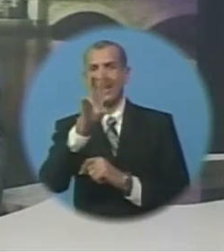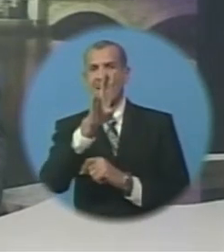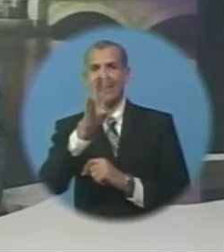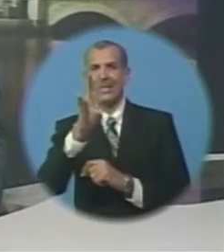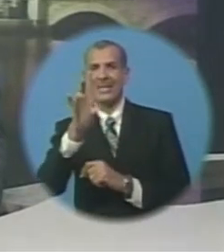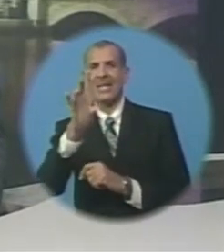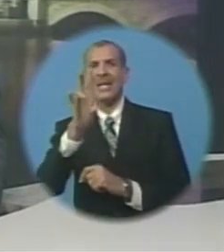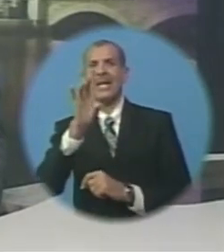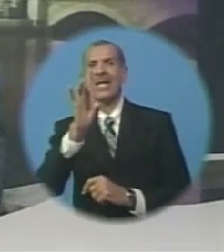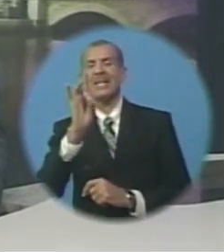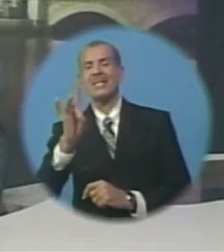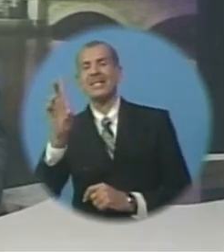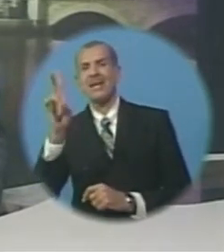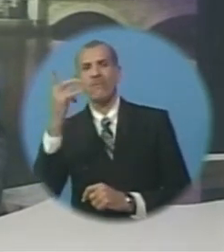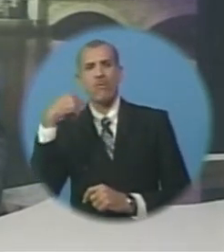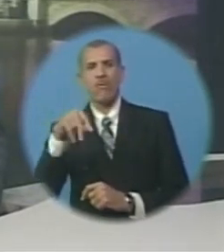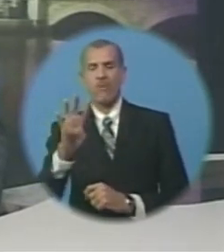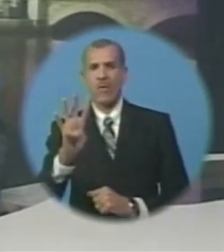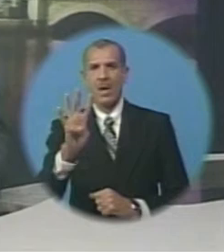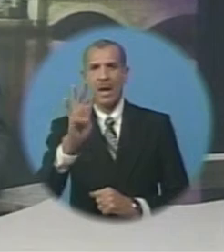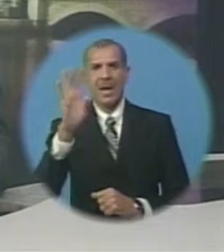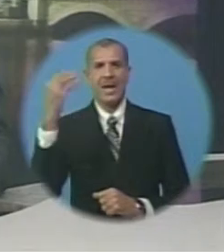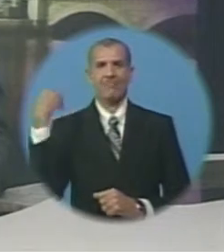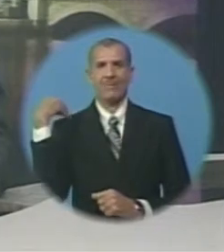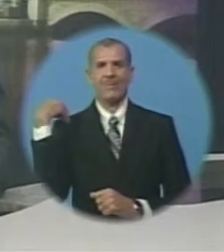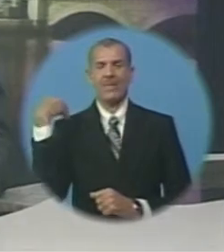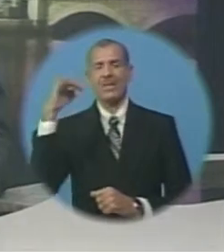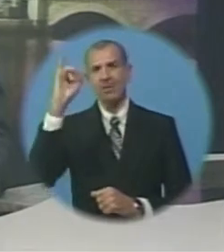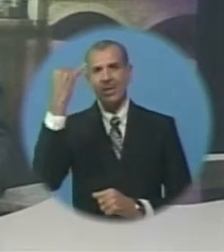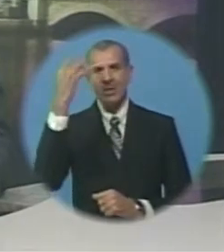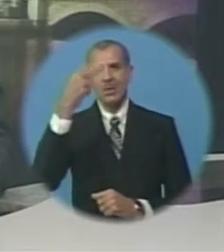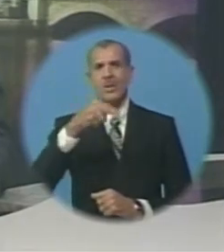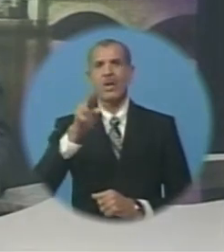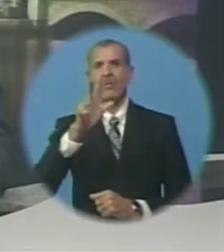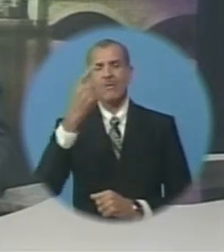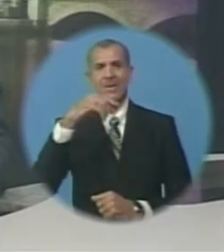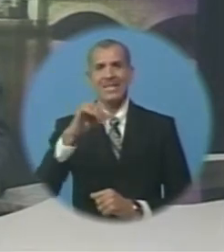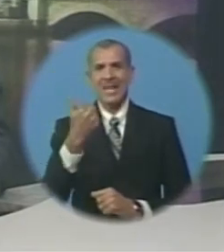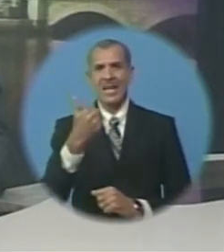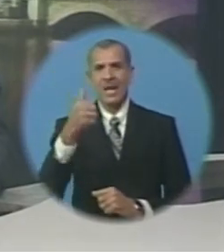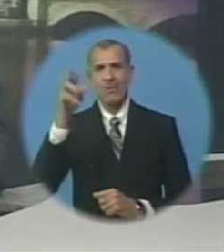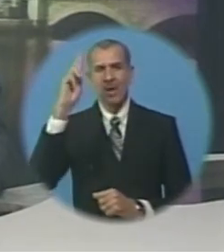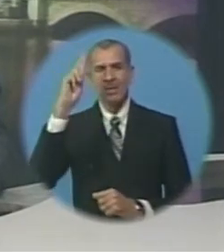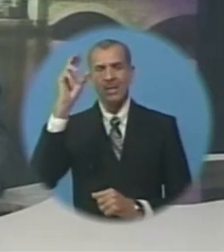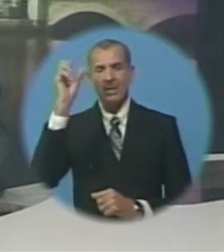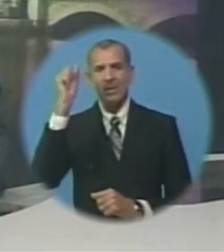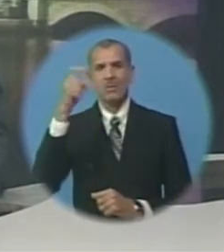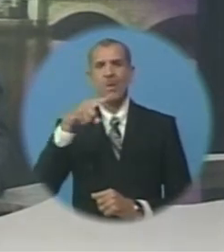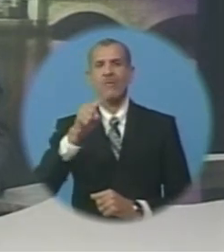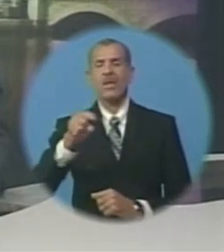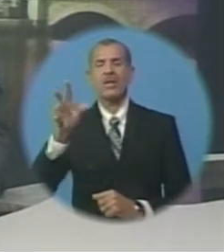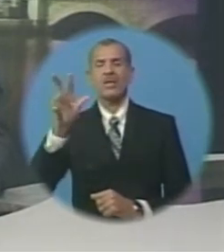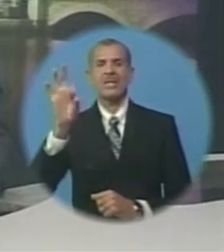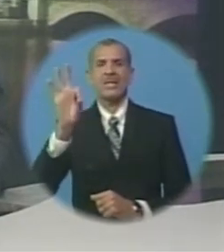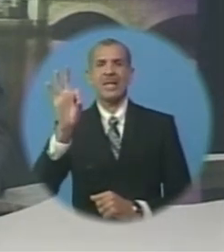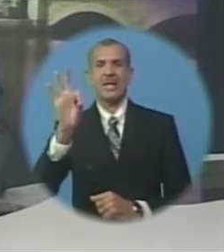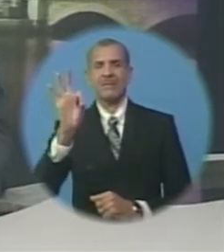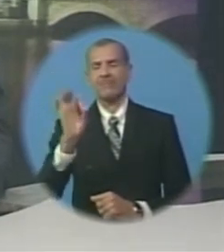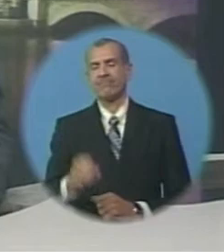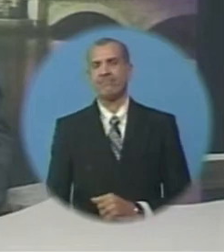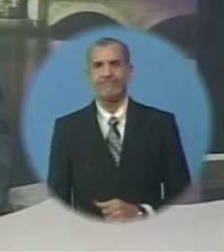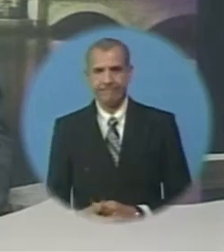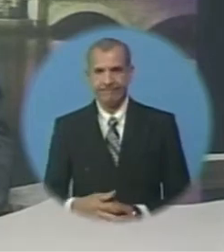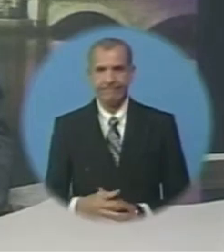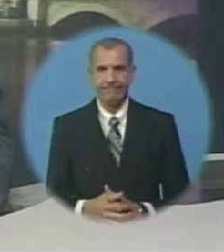for 4. Captain Jason Holder has so far taken 3 for 10, while Roston Chase has 1 for 39. Here are the highlights from